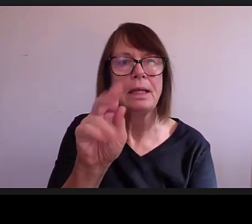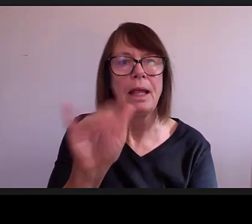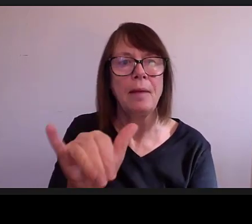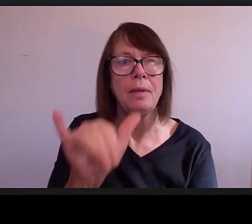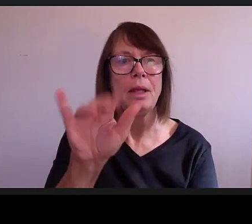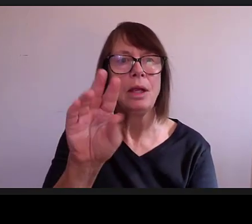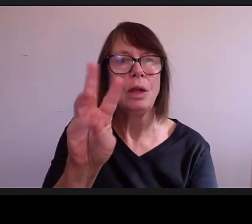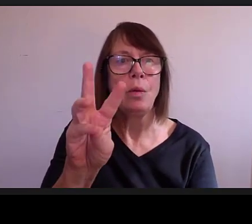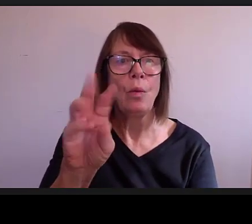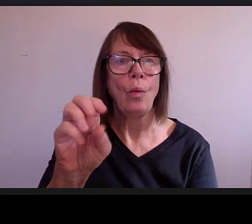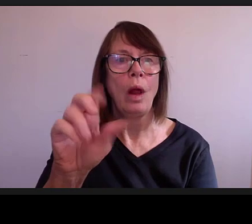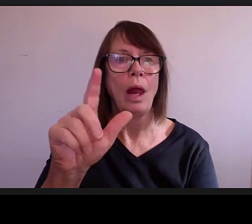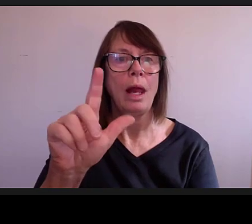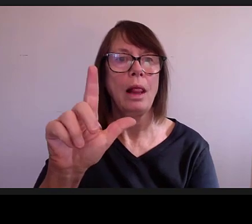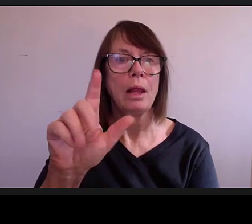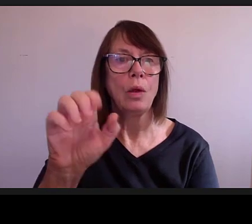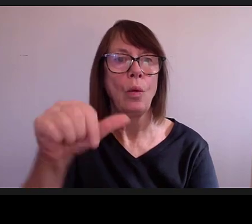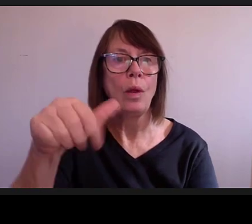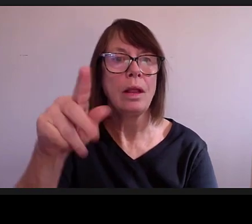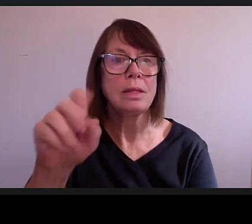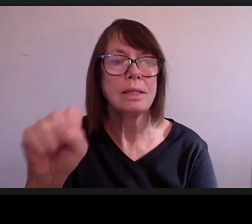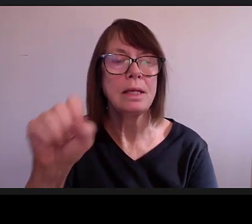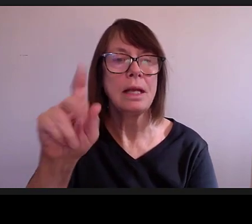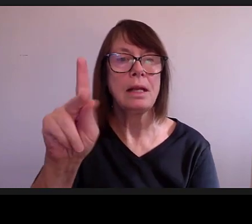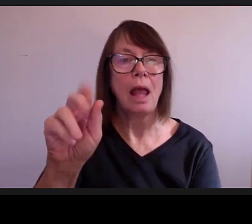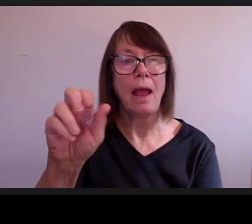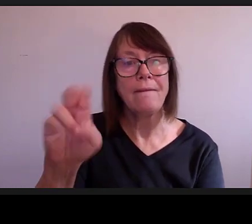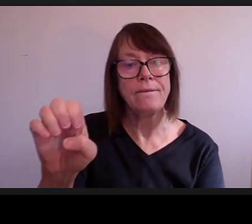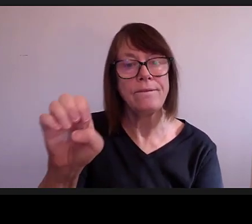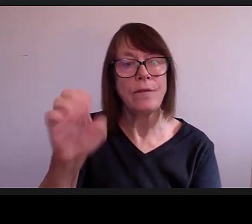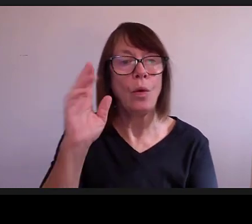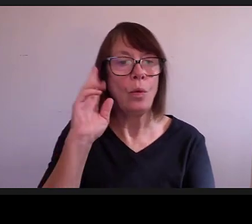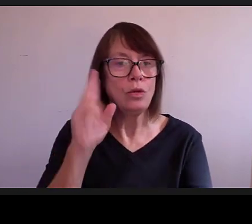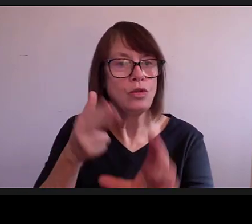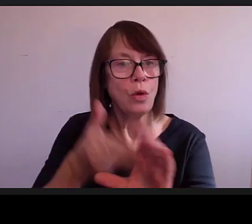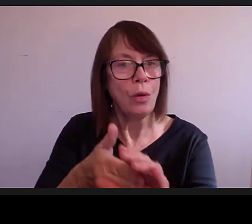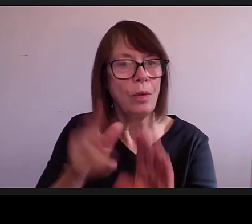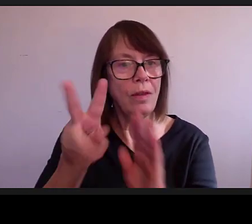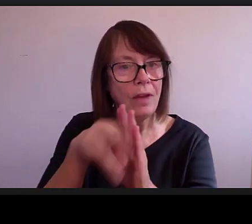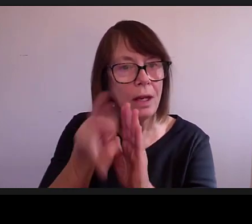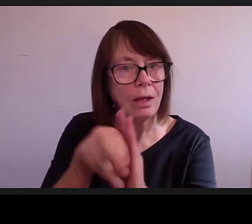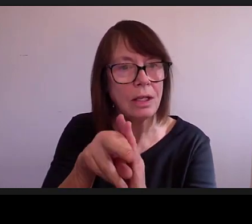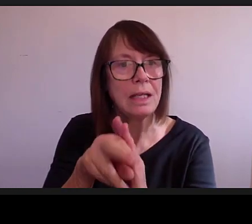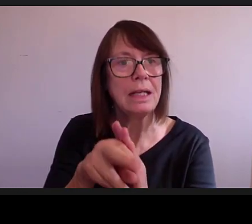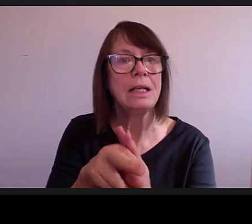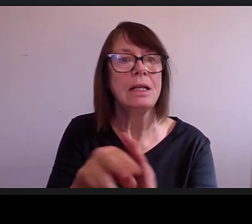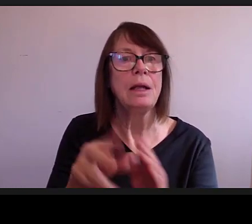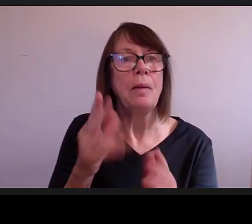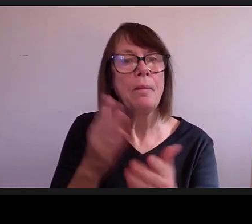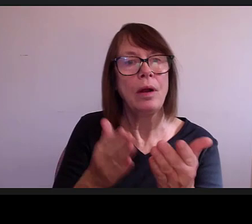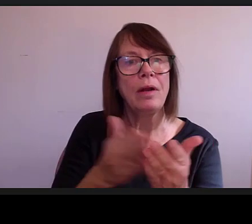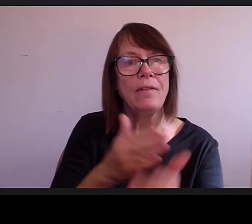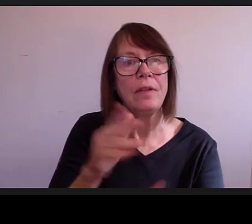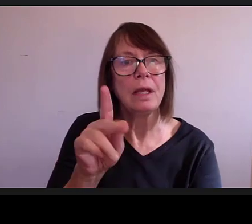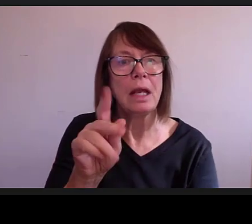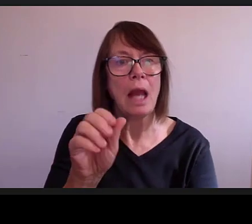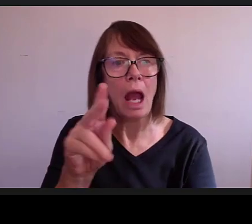Knife will be joining us via video today. She is a member of the Kainai Nation, part of the